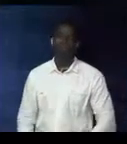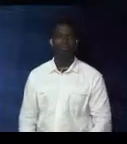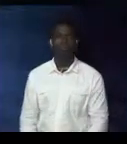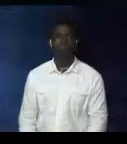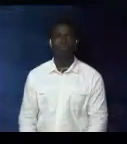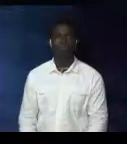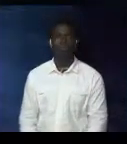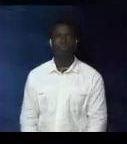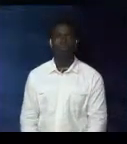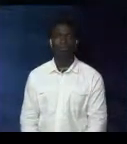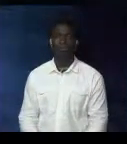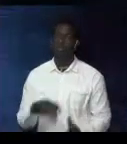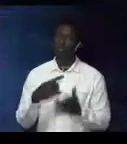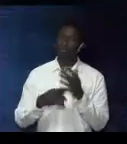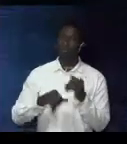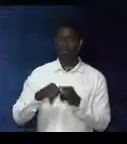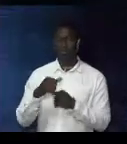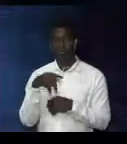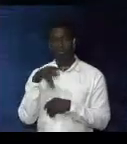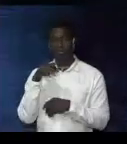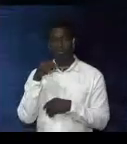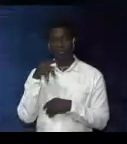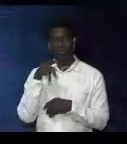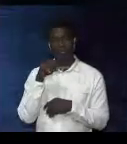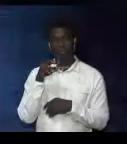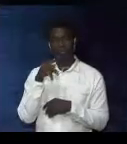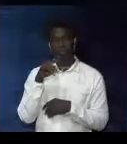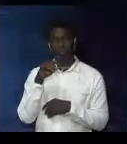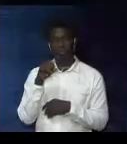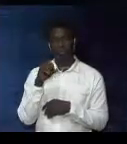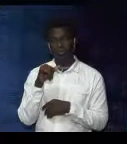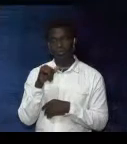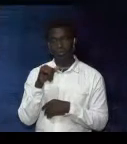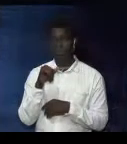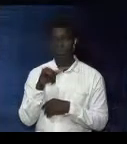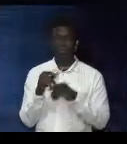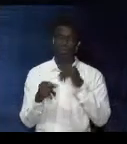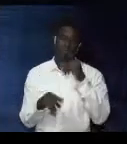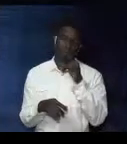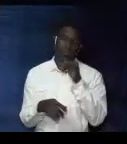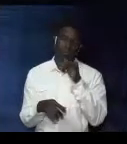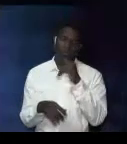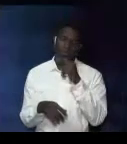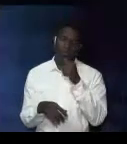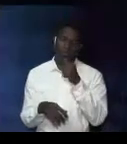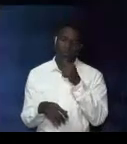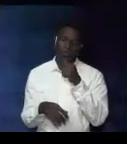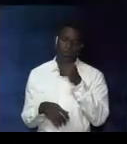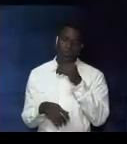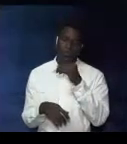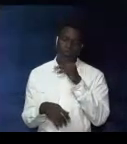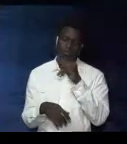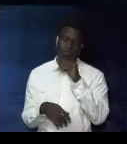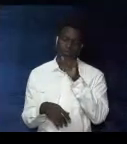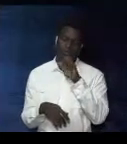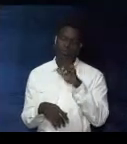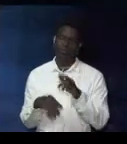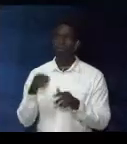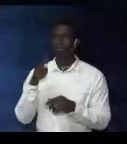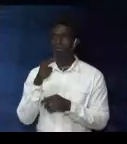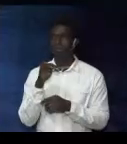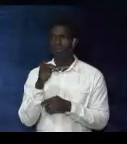friend. What other property does a rhombus have? The diagonals, again, bisect each